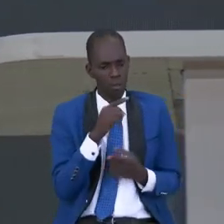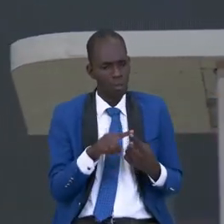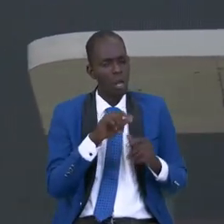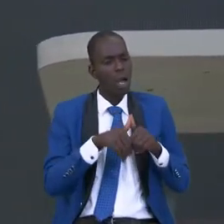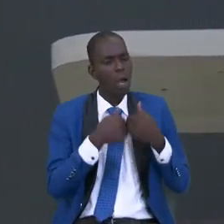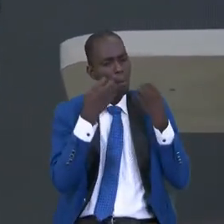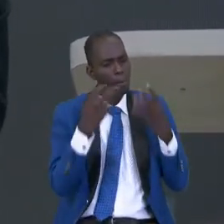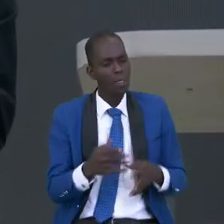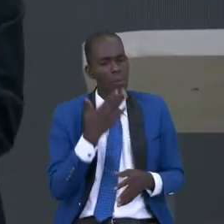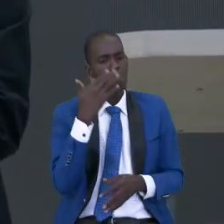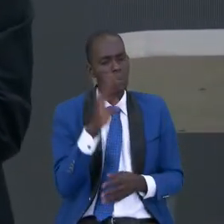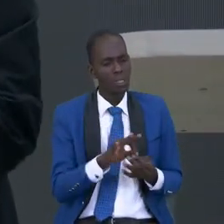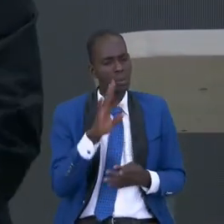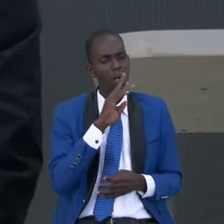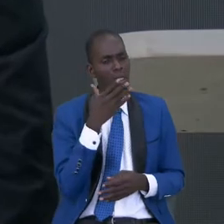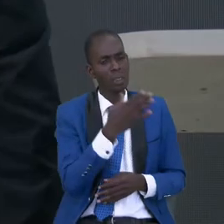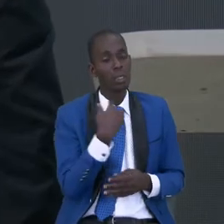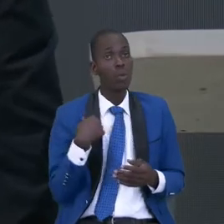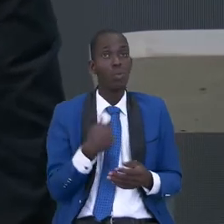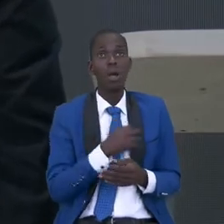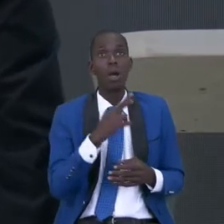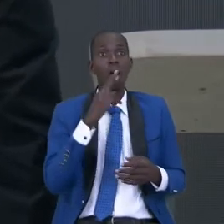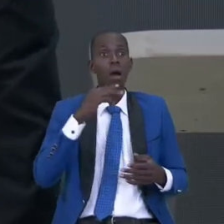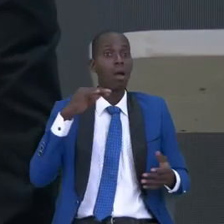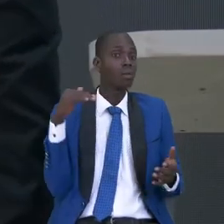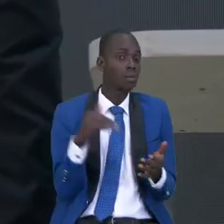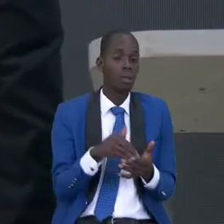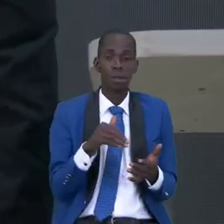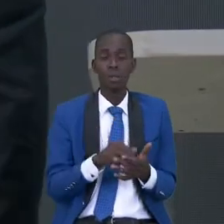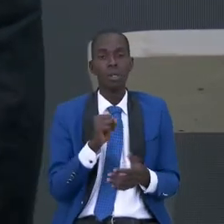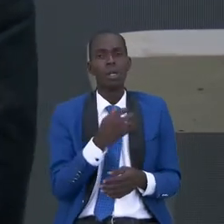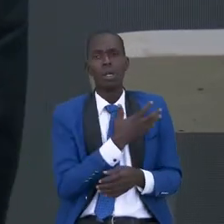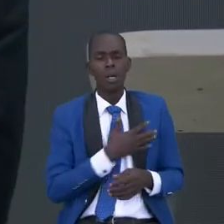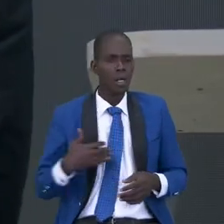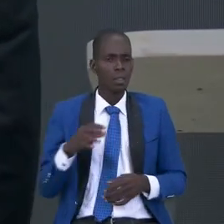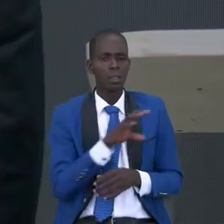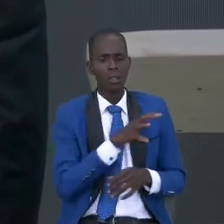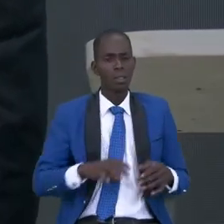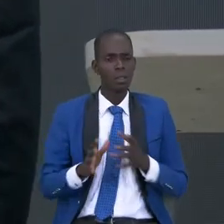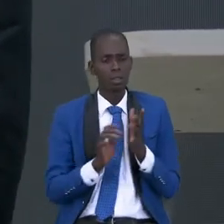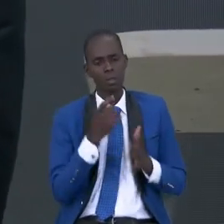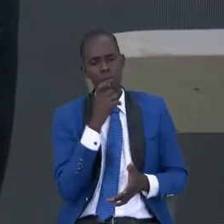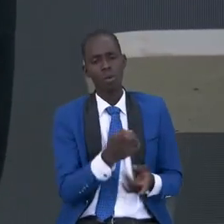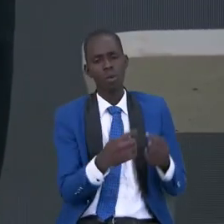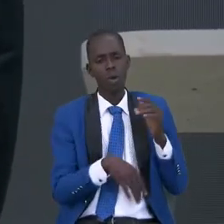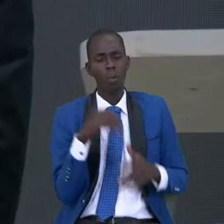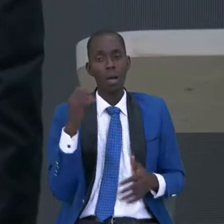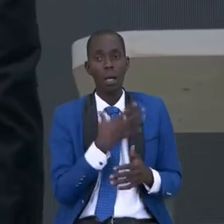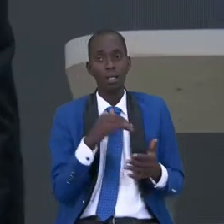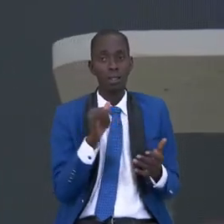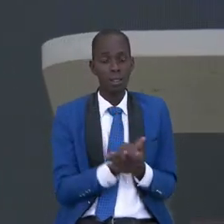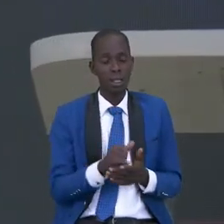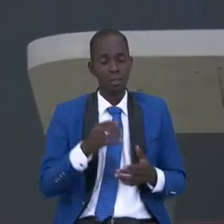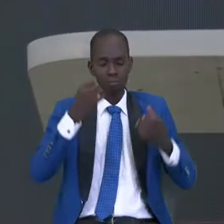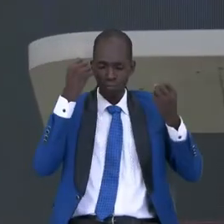spirits are there? He said, well, legions. And Jesus said, in one word, come out. And that legion